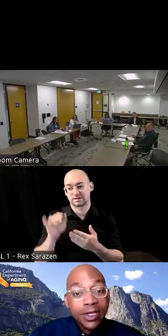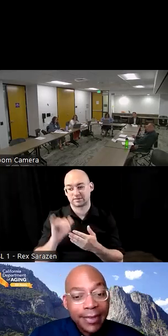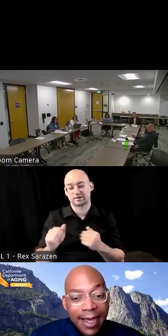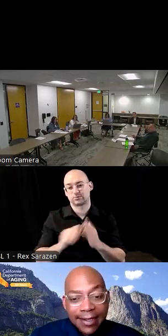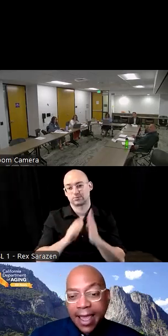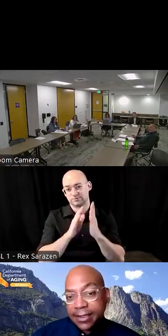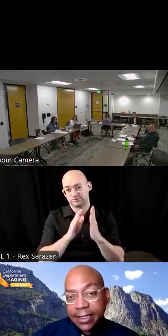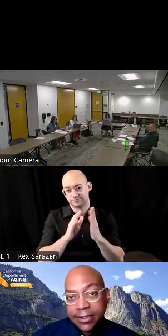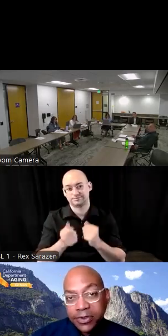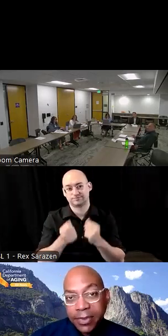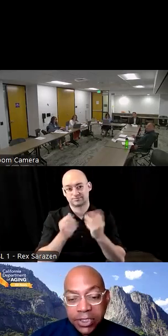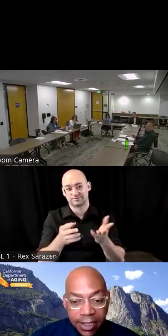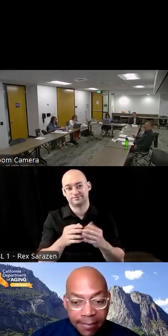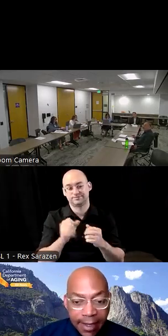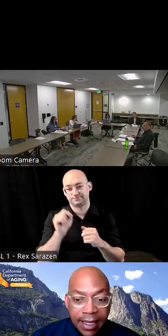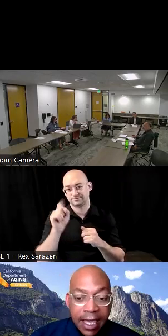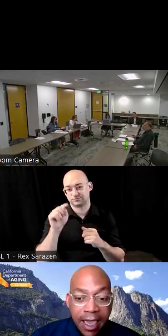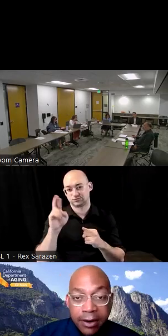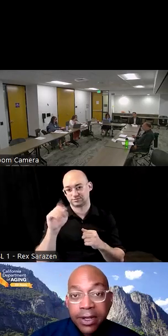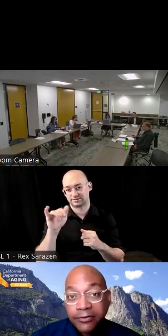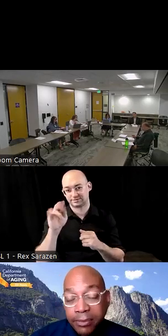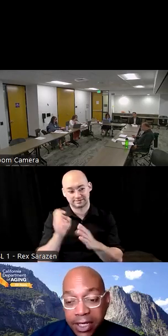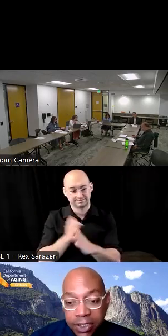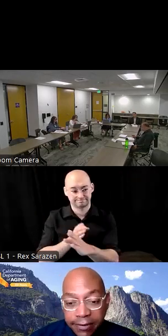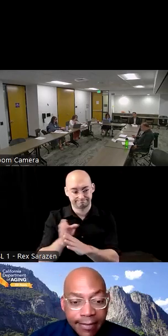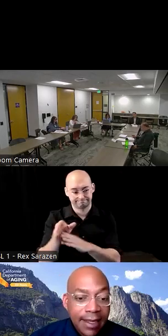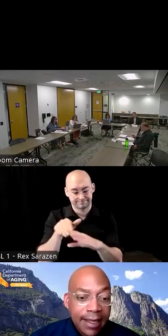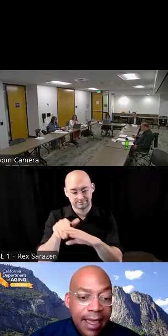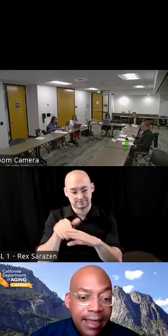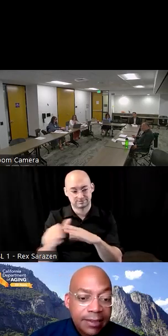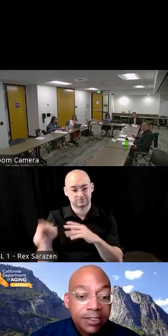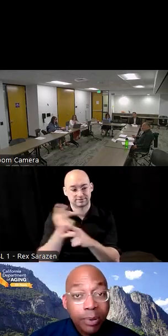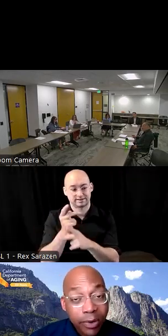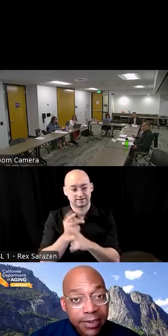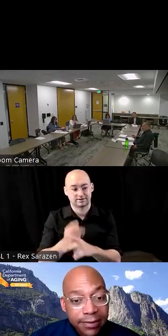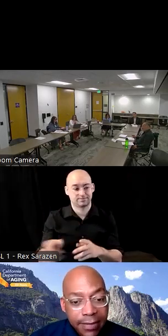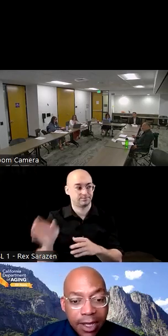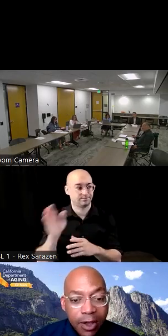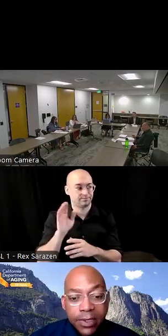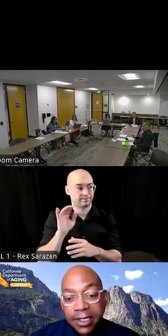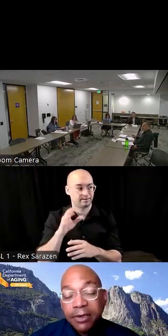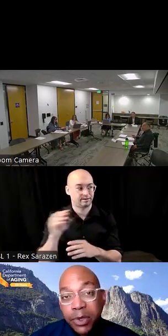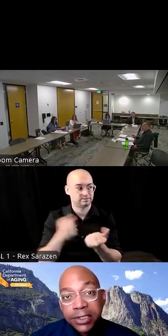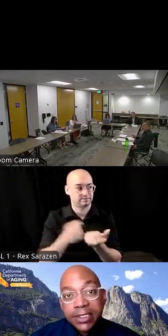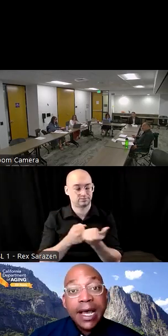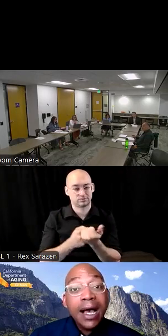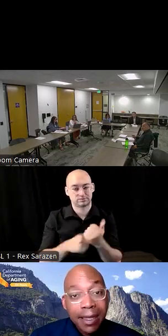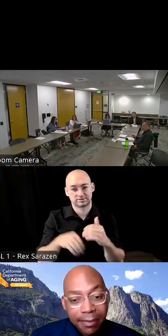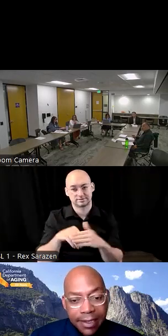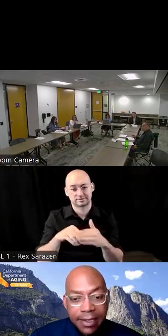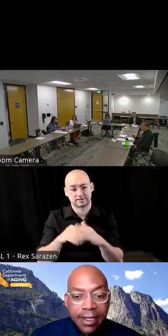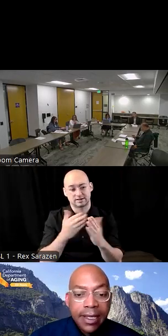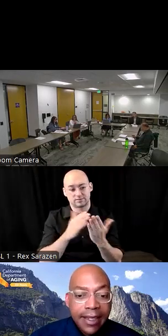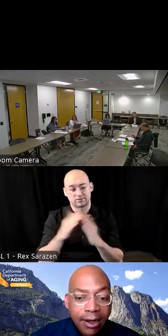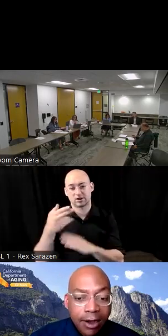provide streamlined access to dementia care information and supports within a community